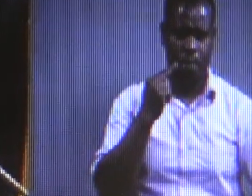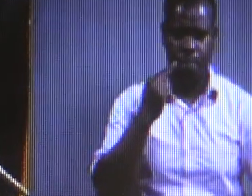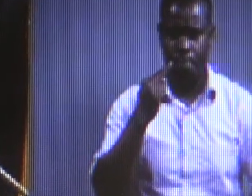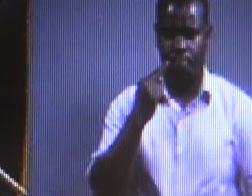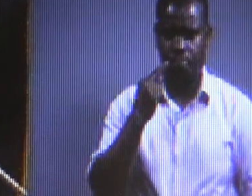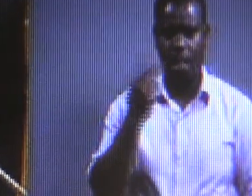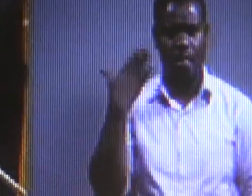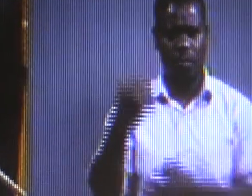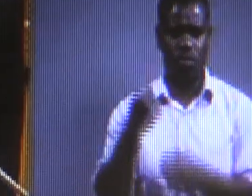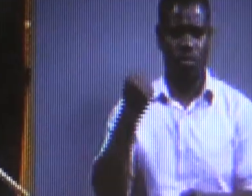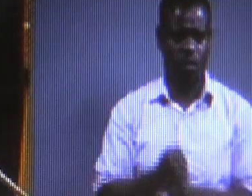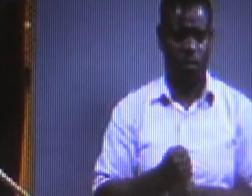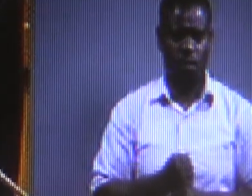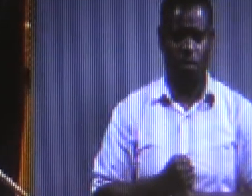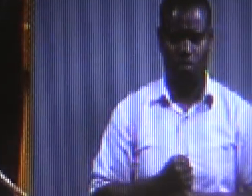last year,